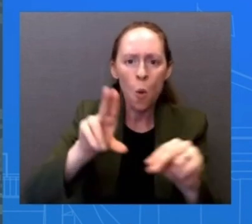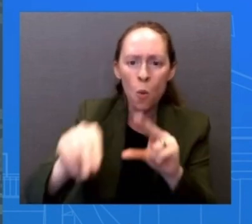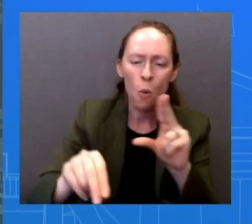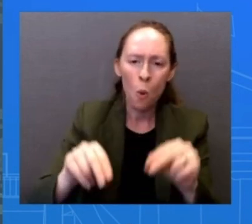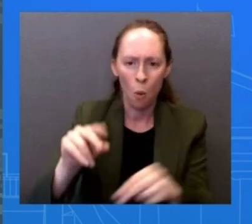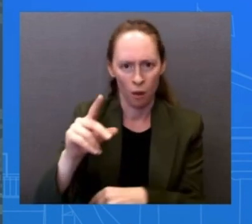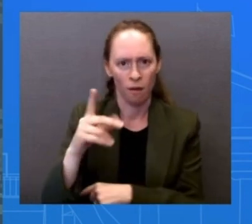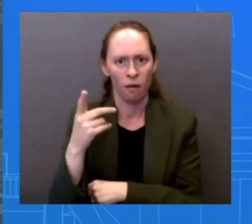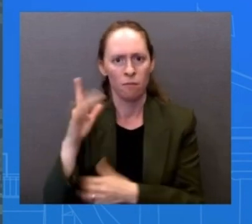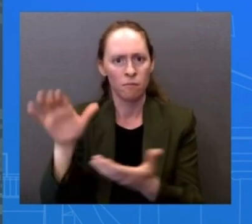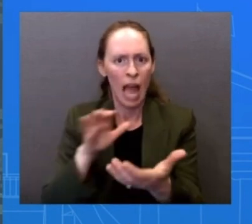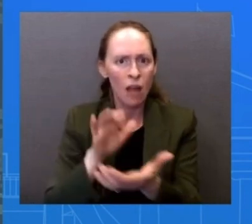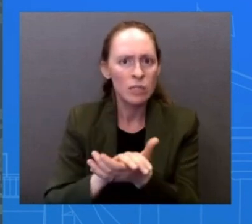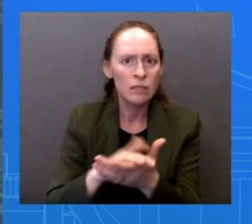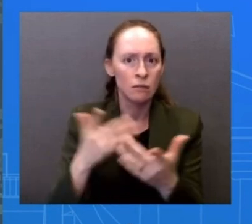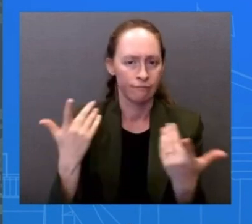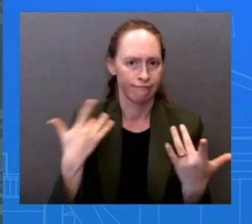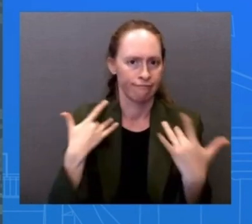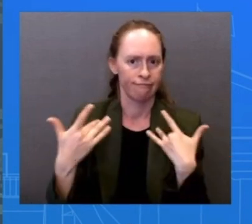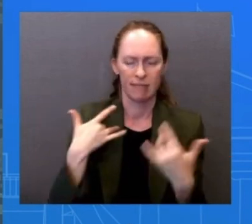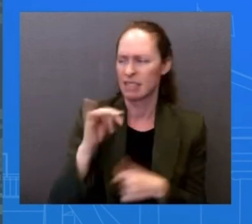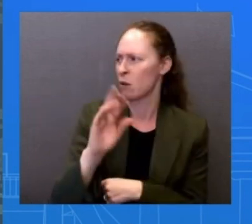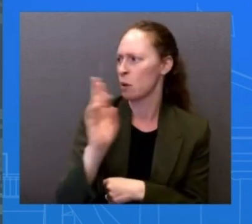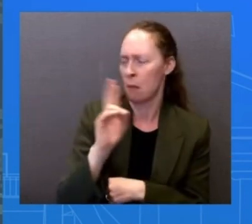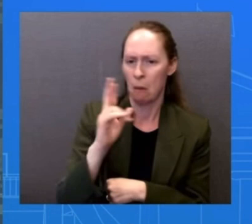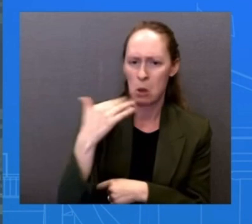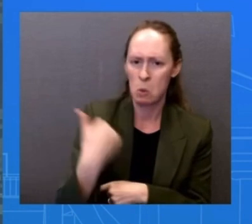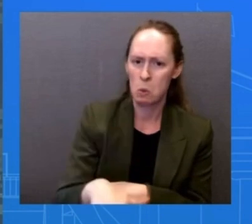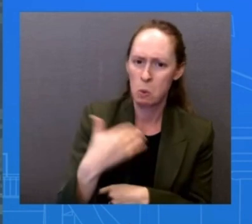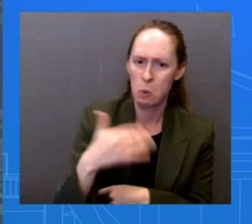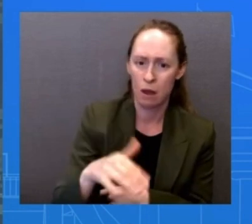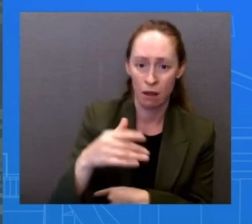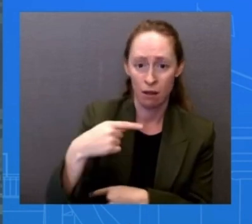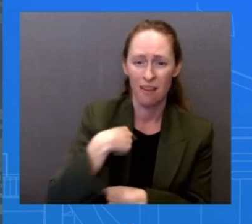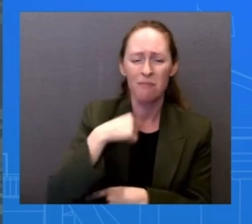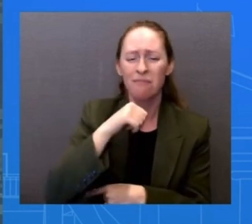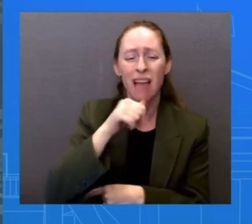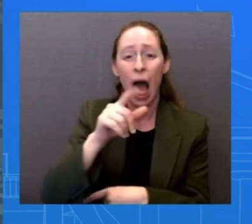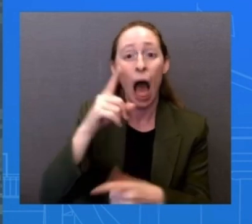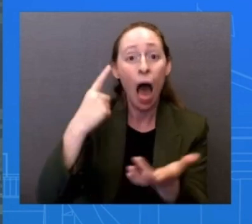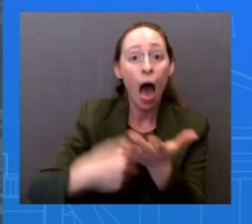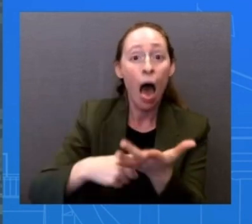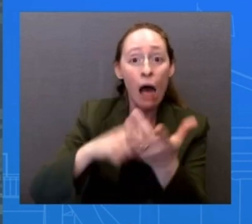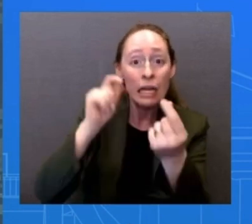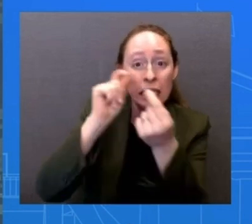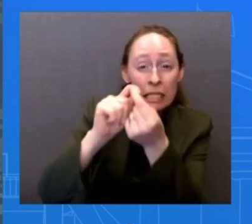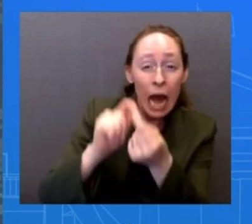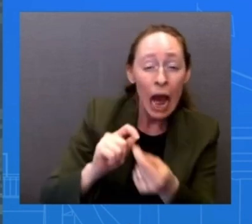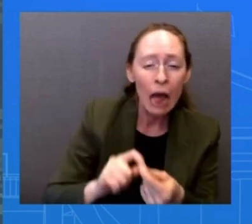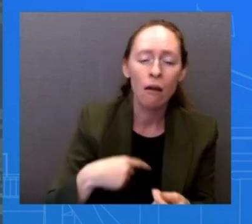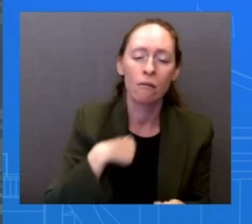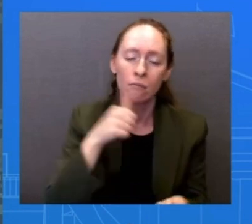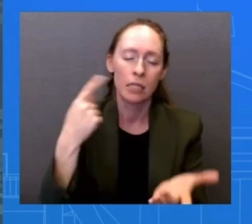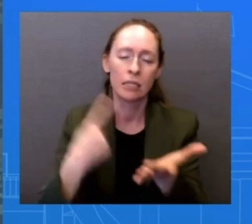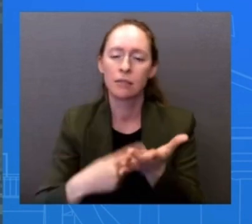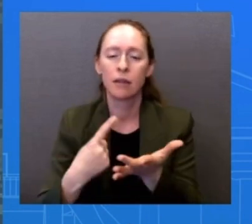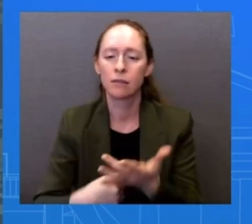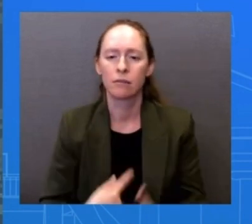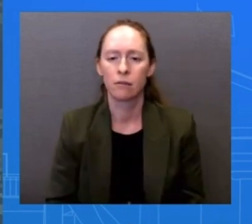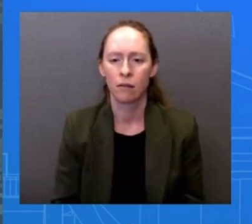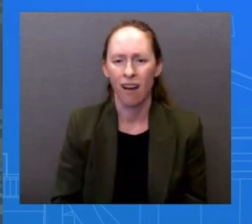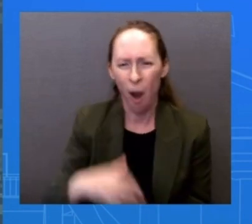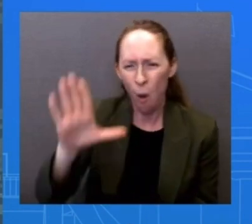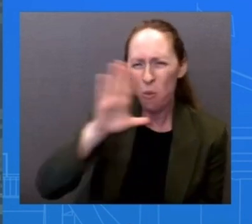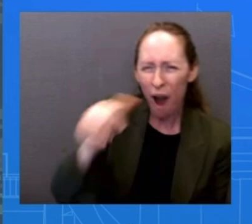going to get into specifics here. I'm just going to lay out what they have said that they're going to do. Why not get into specifics? The Republicans are saying we